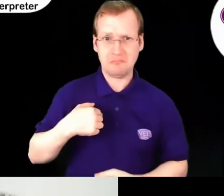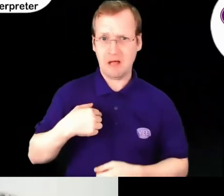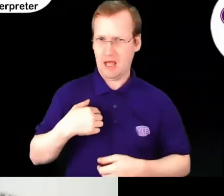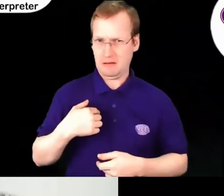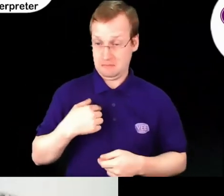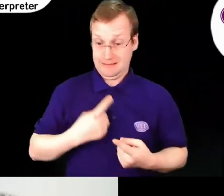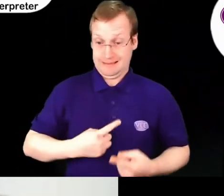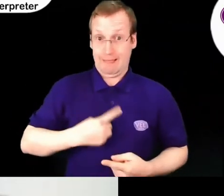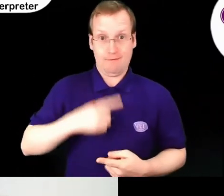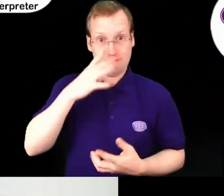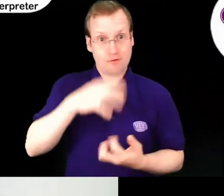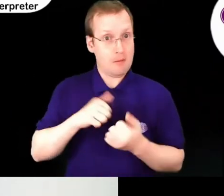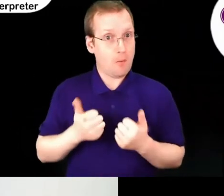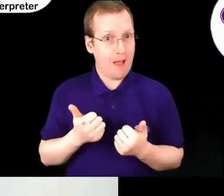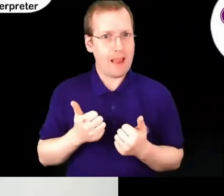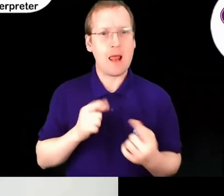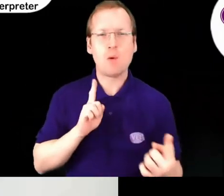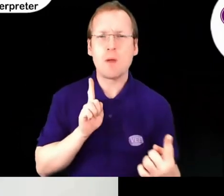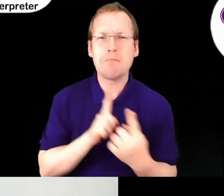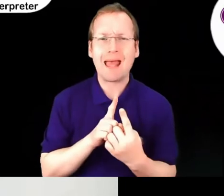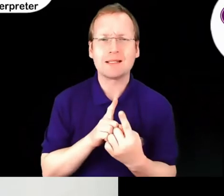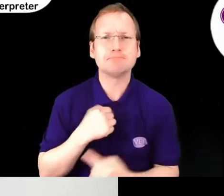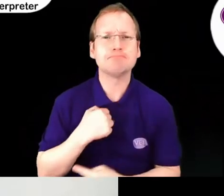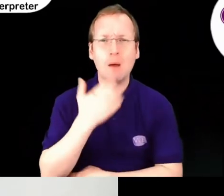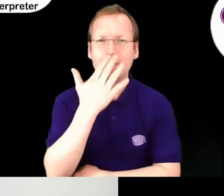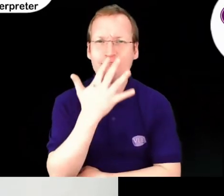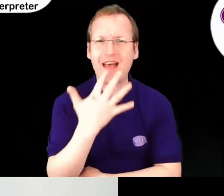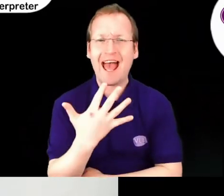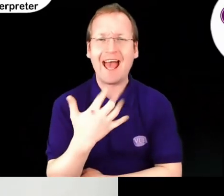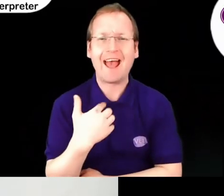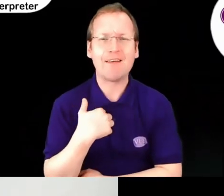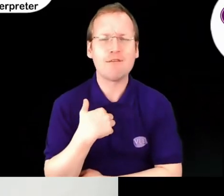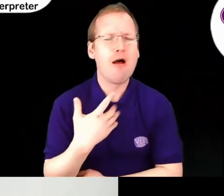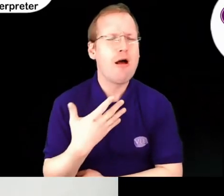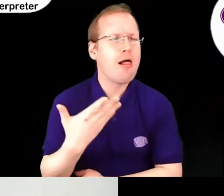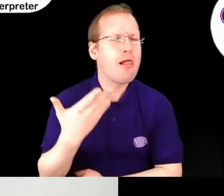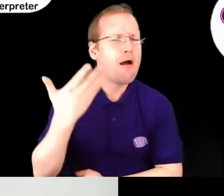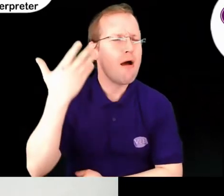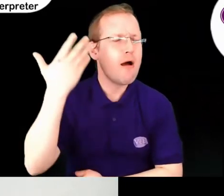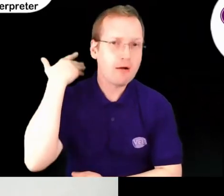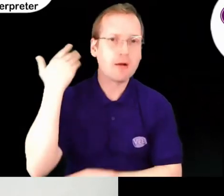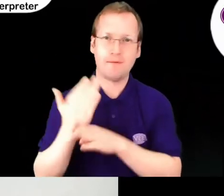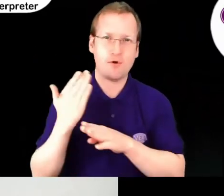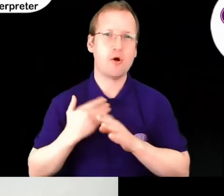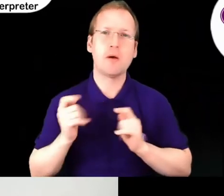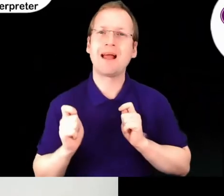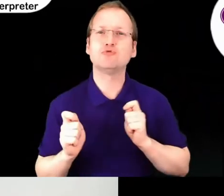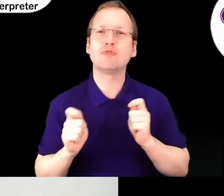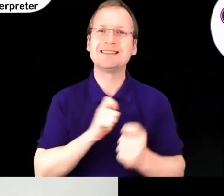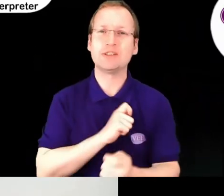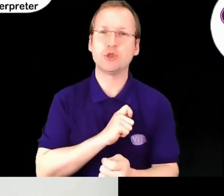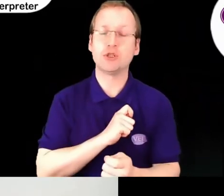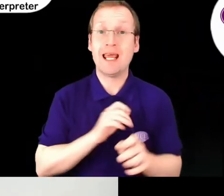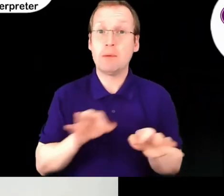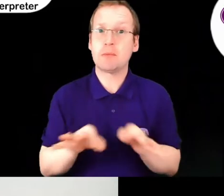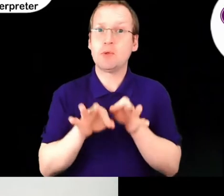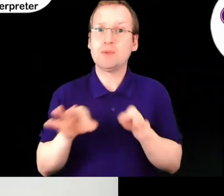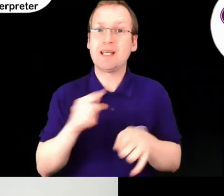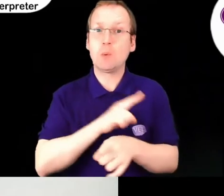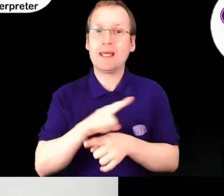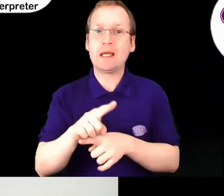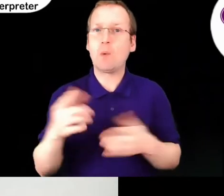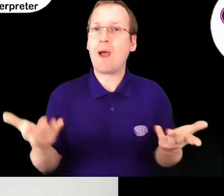well, but we first met when I was about 5 years old, a long, long time before my transition. It was a music week on Iona. I